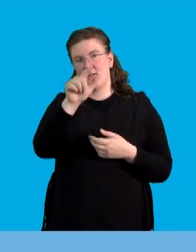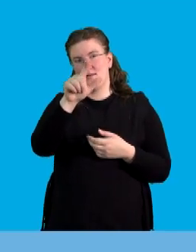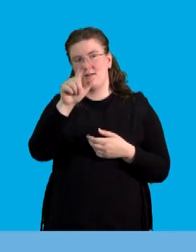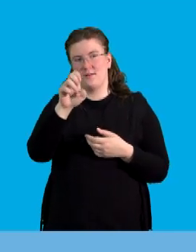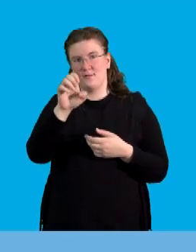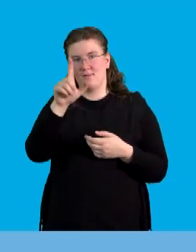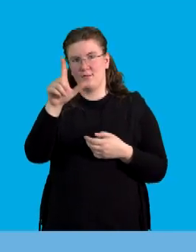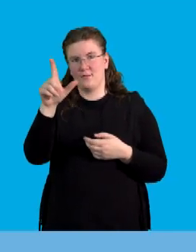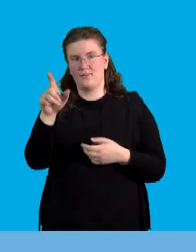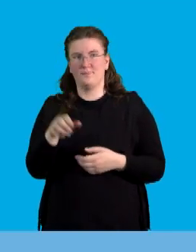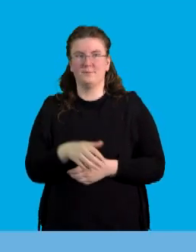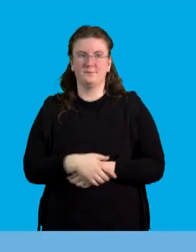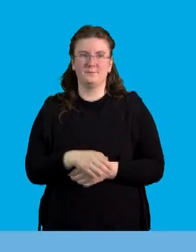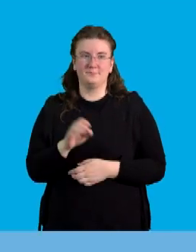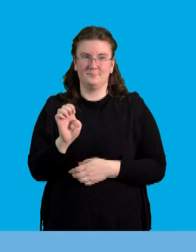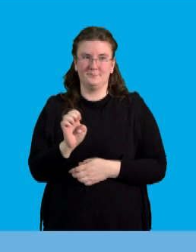parallel.